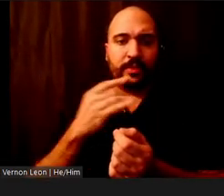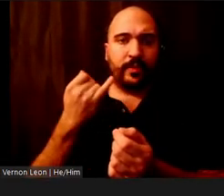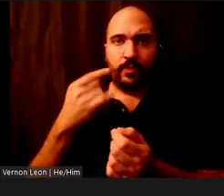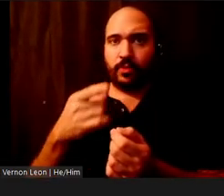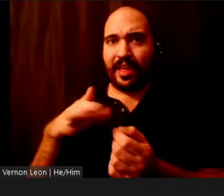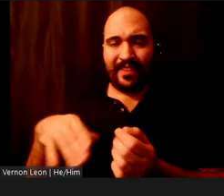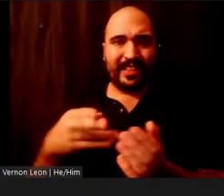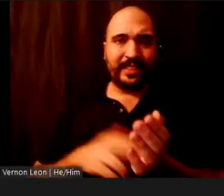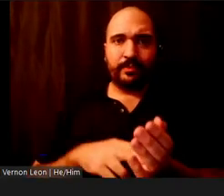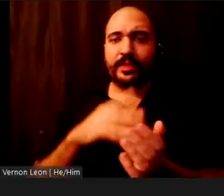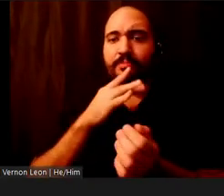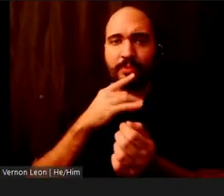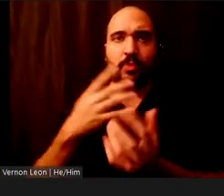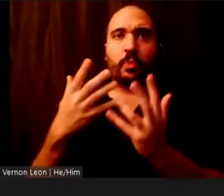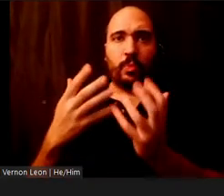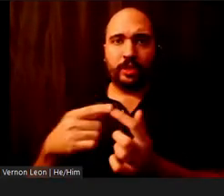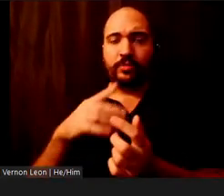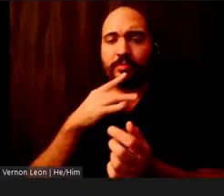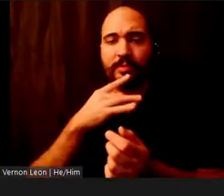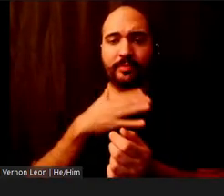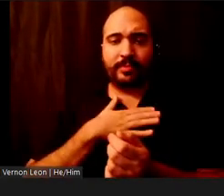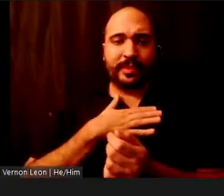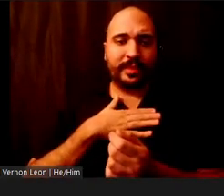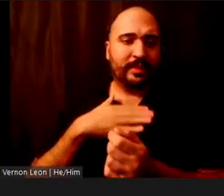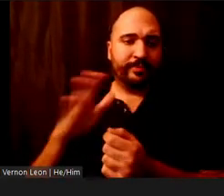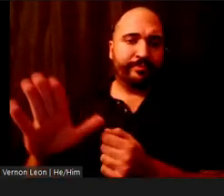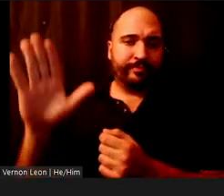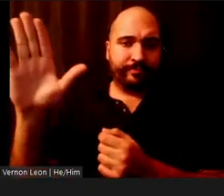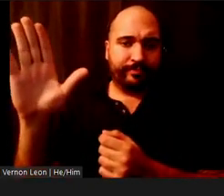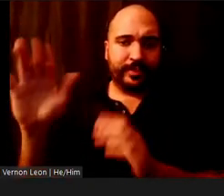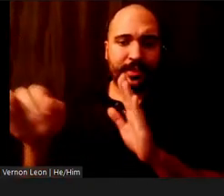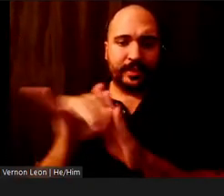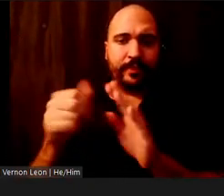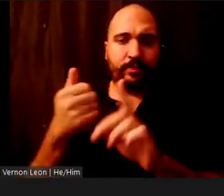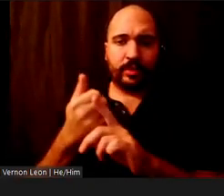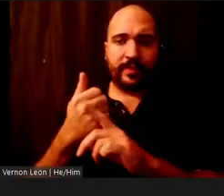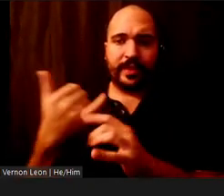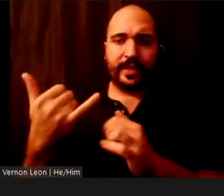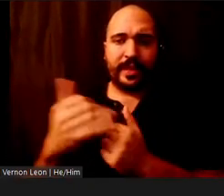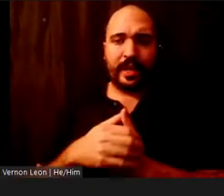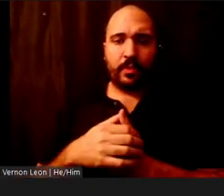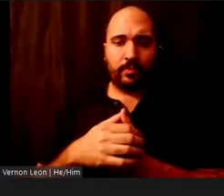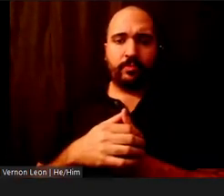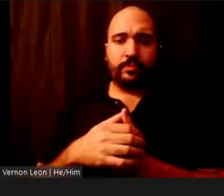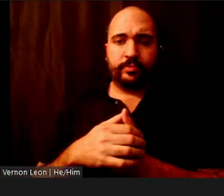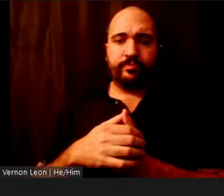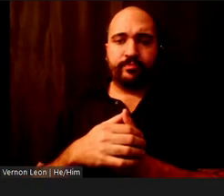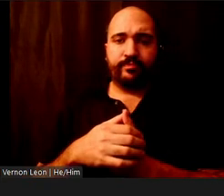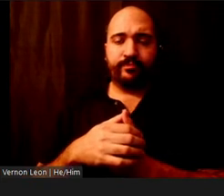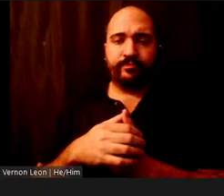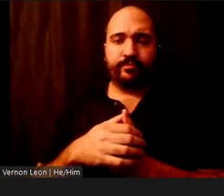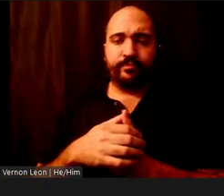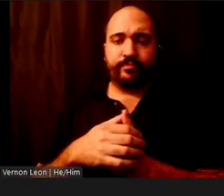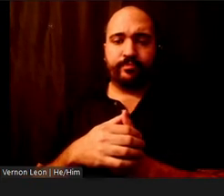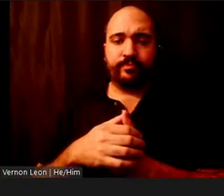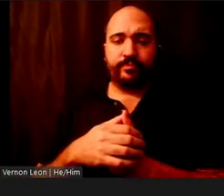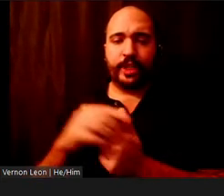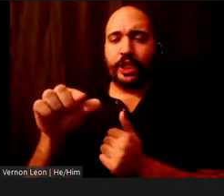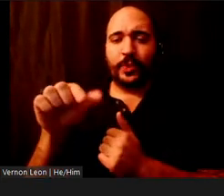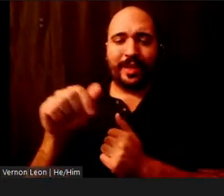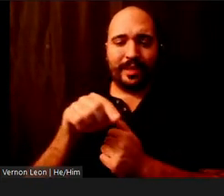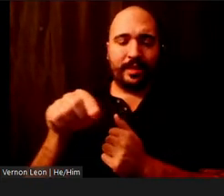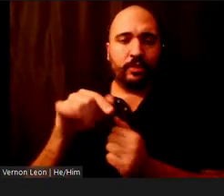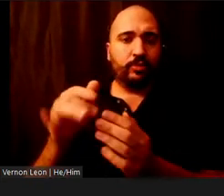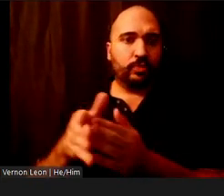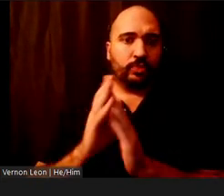not sign up to speak but would like to speak, please identify yourself in the Q&A function. You may also request to